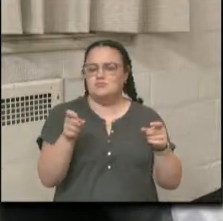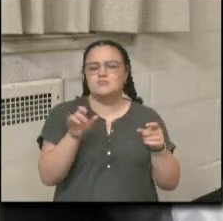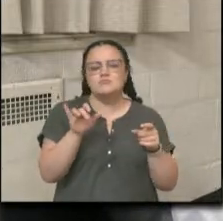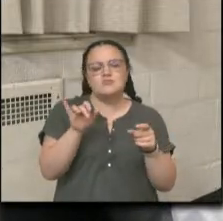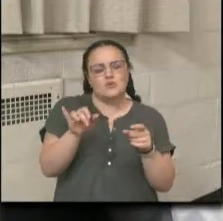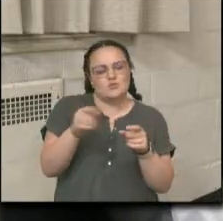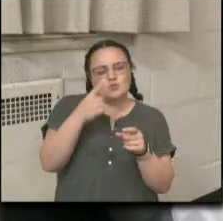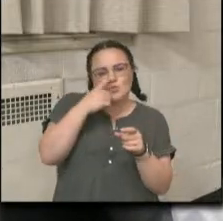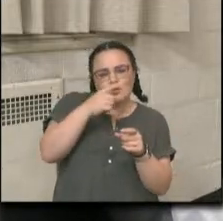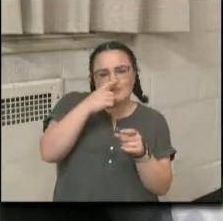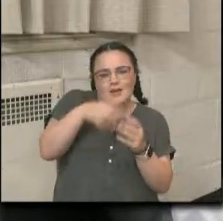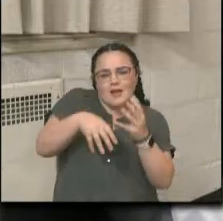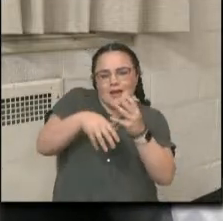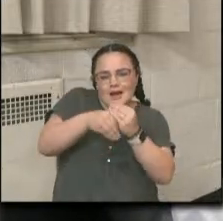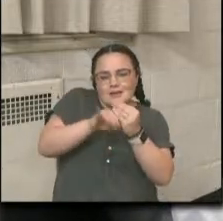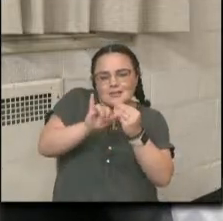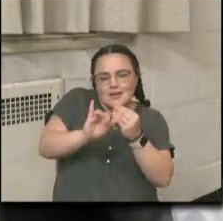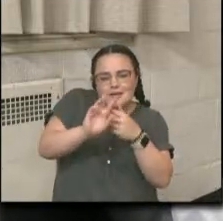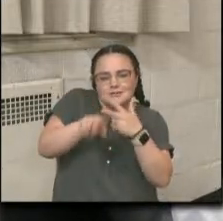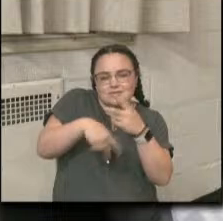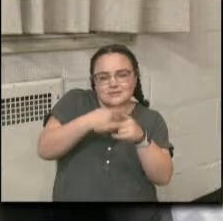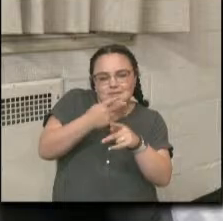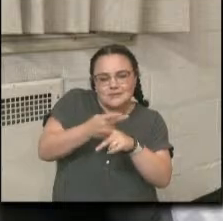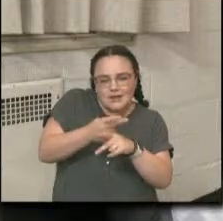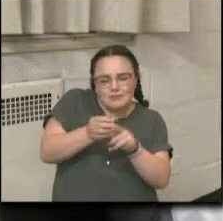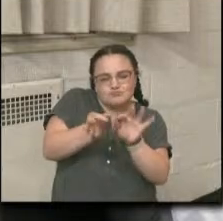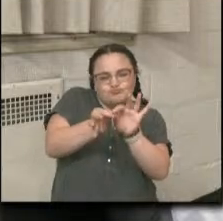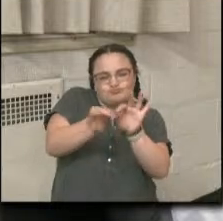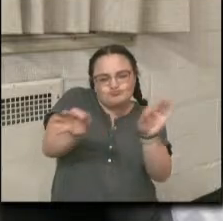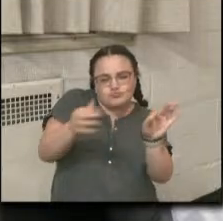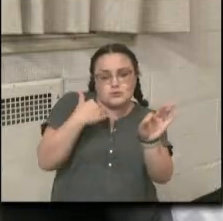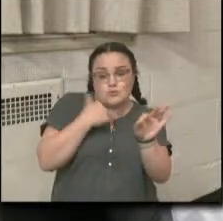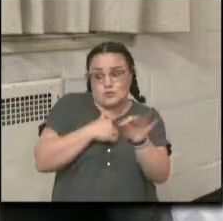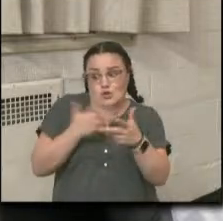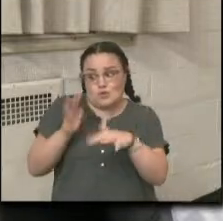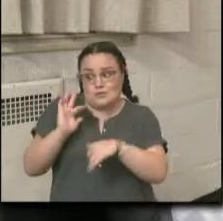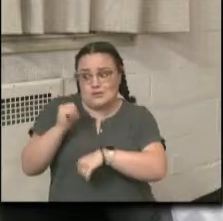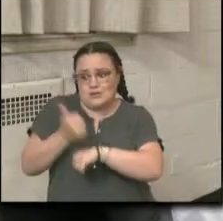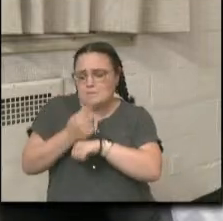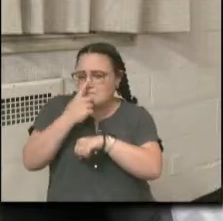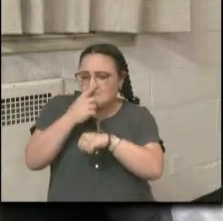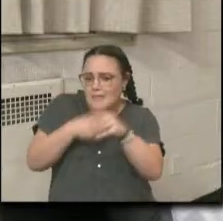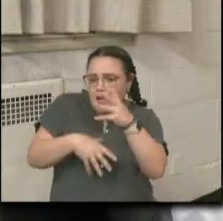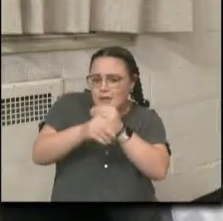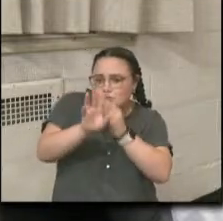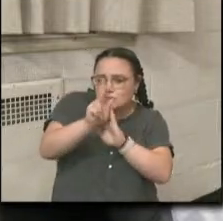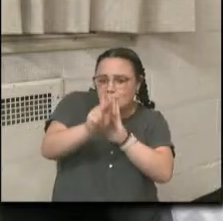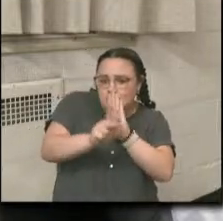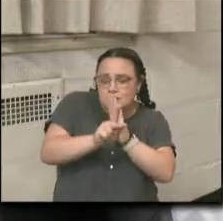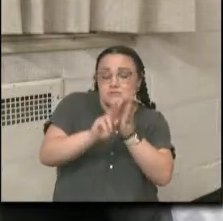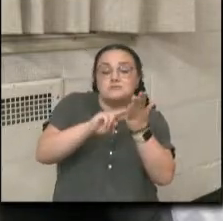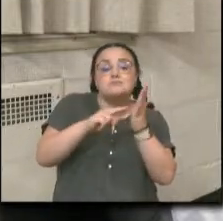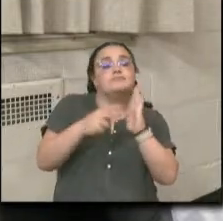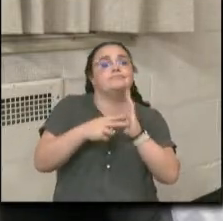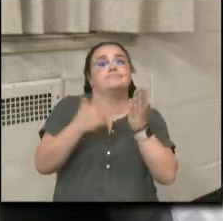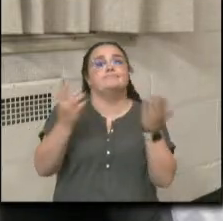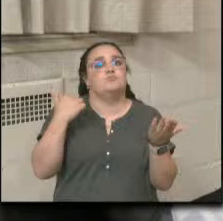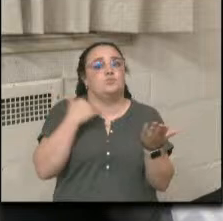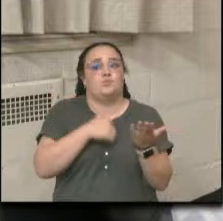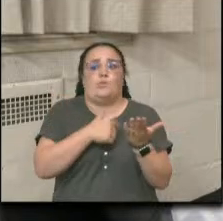language can be added into the standards for the selection of materials, like, requiring